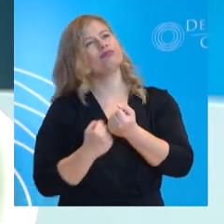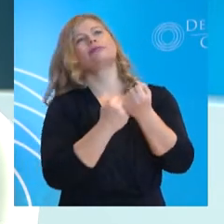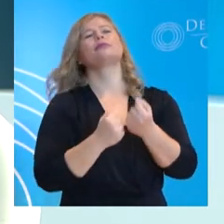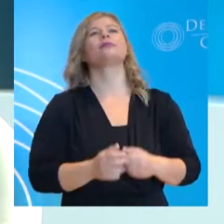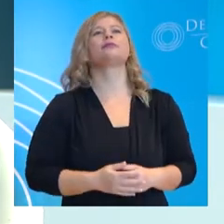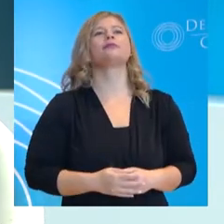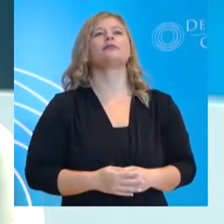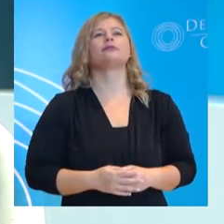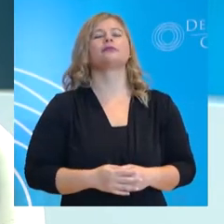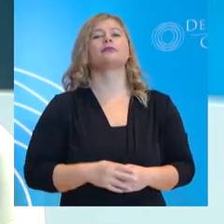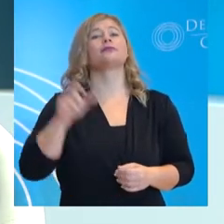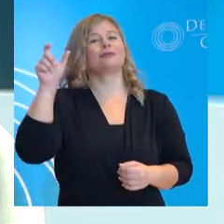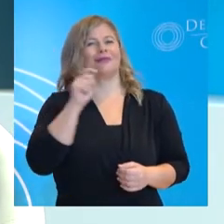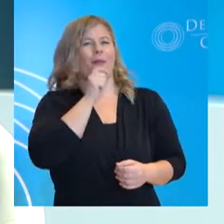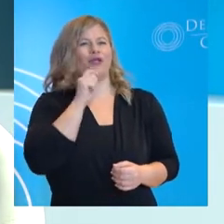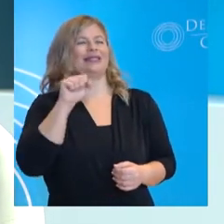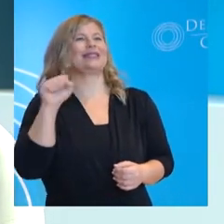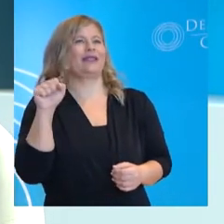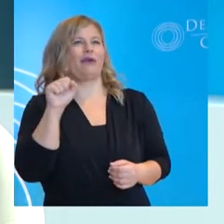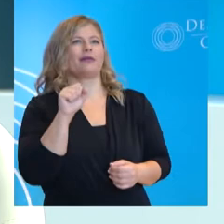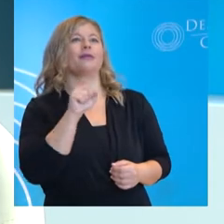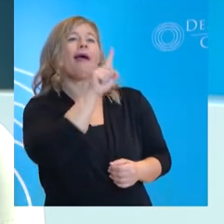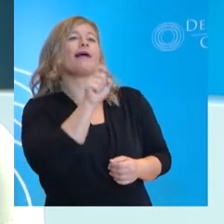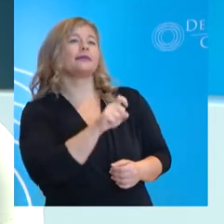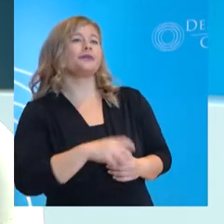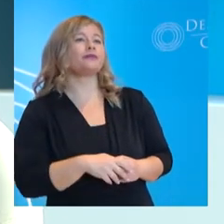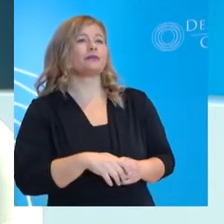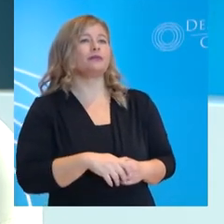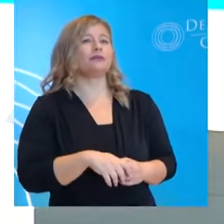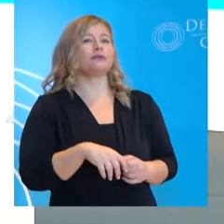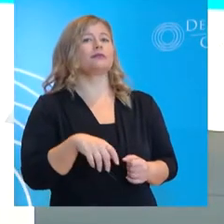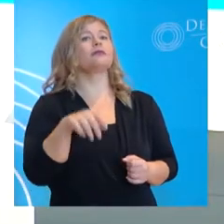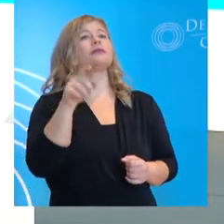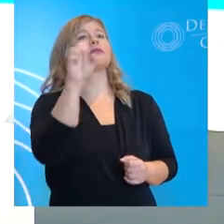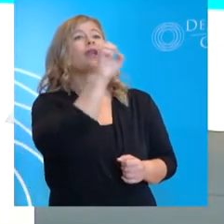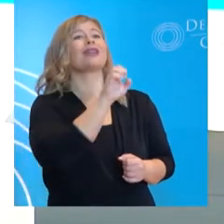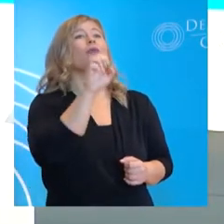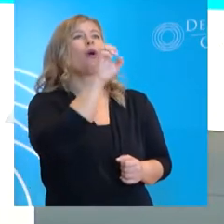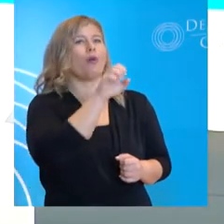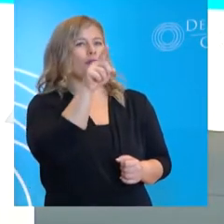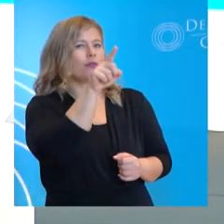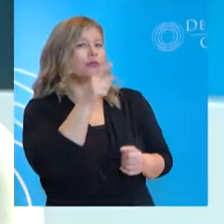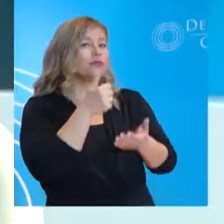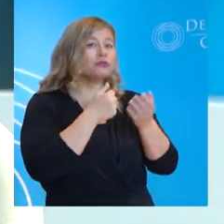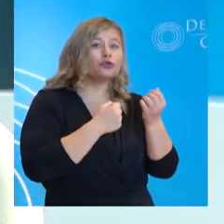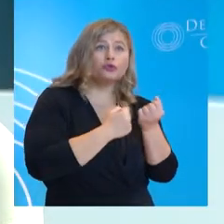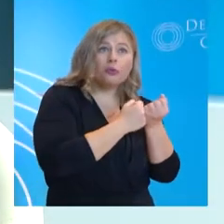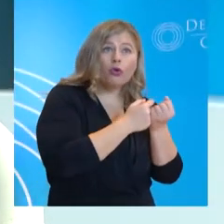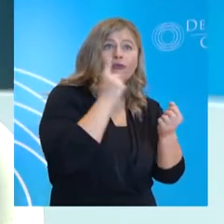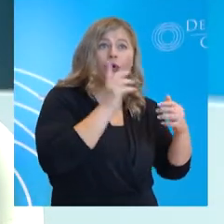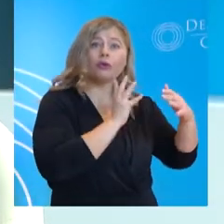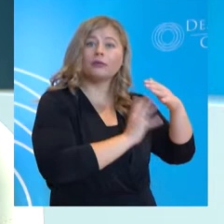Europe is going to help further? I mean, it's okay, it helps you build new camps, mm-hmm. but it's not taking